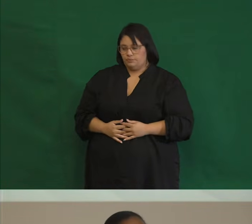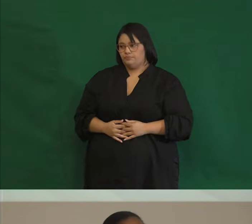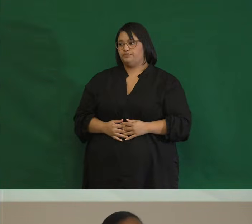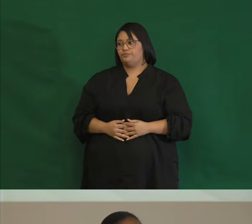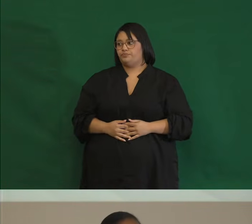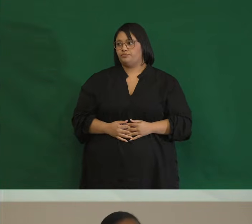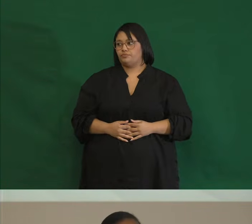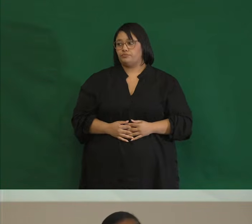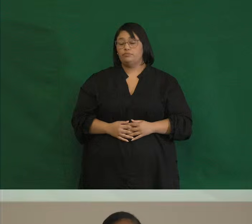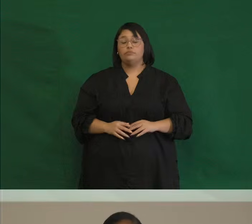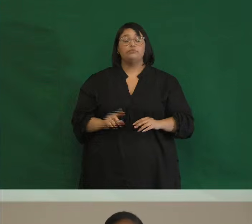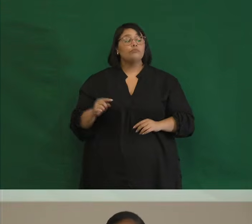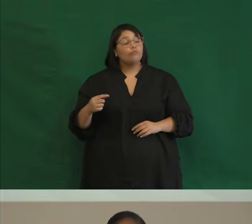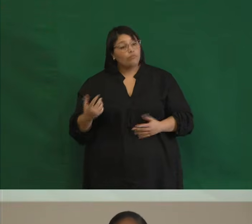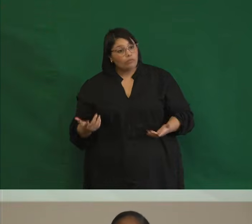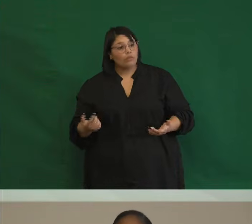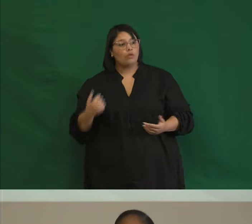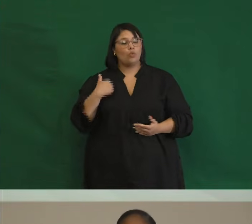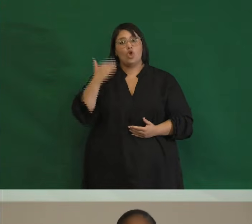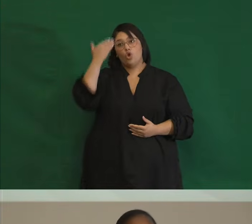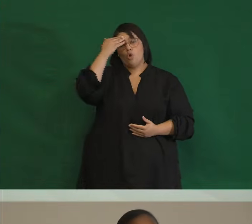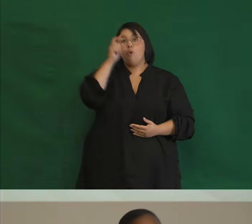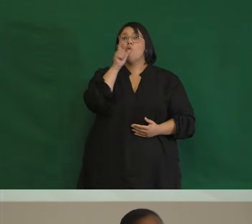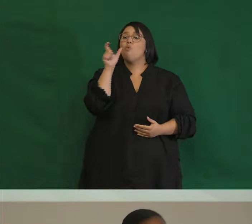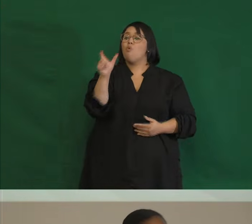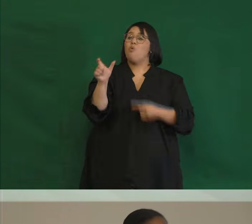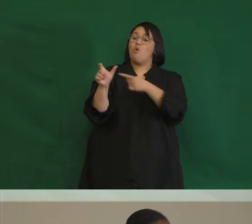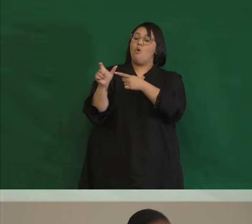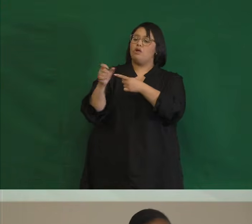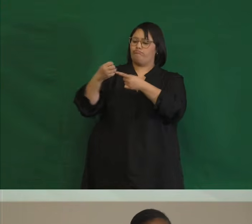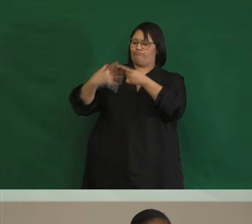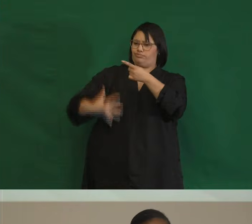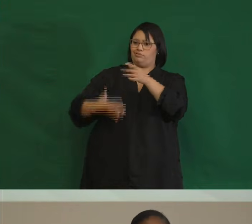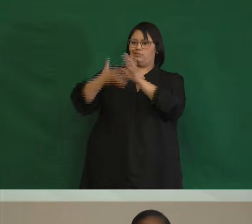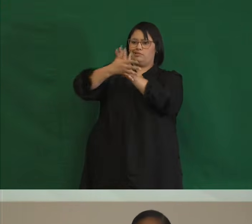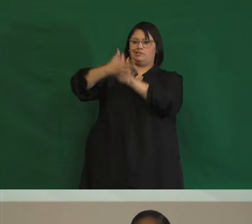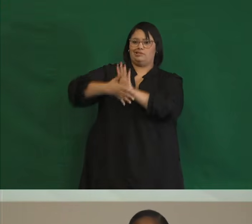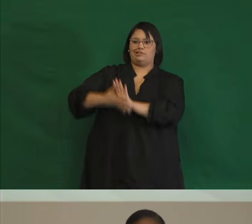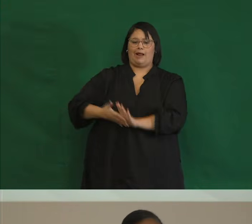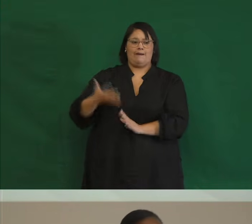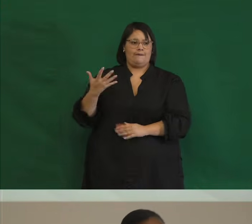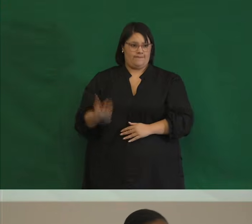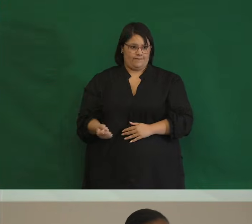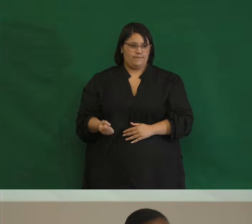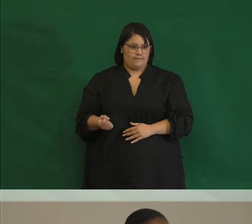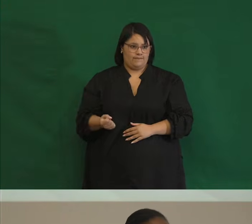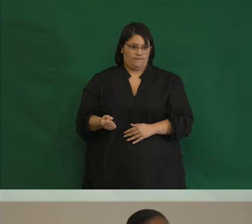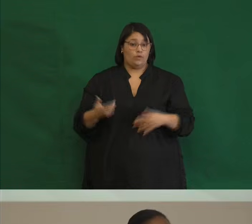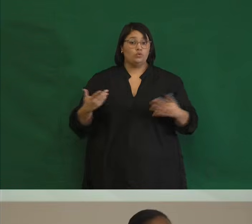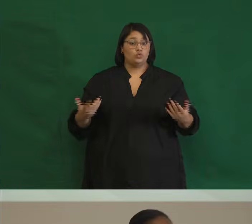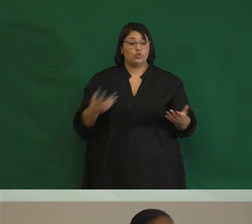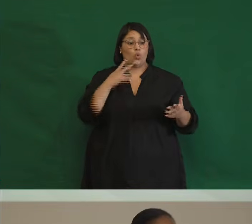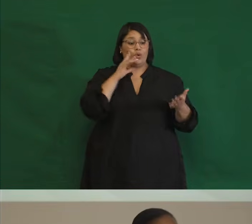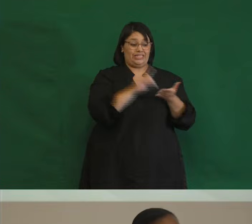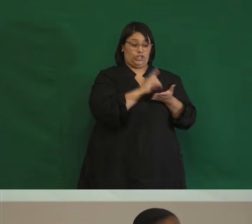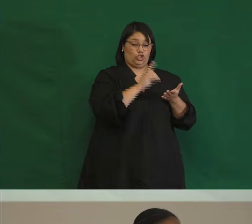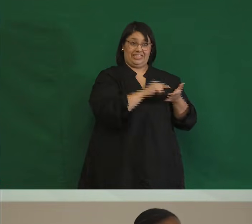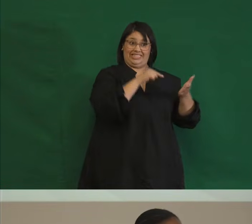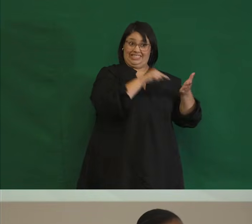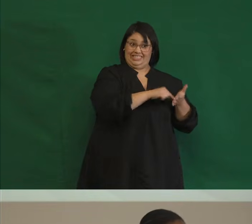We also do acknowledge that for one word, there are different signs for it. And within our dictionary, then we